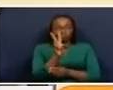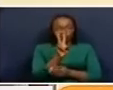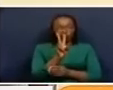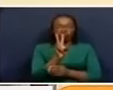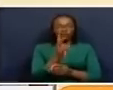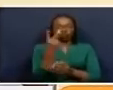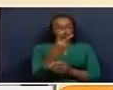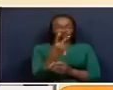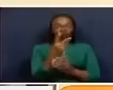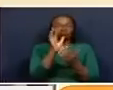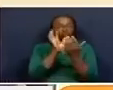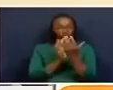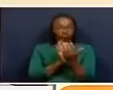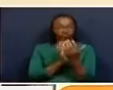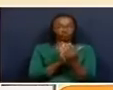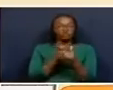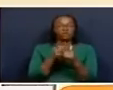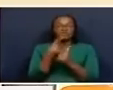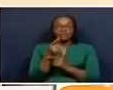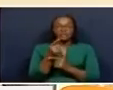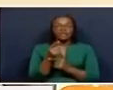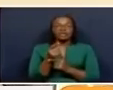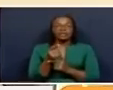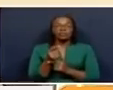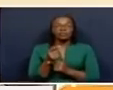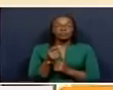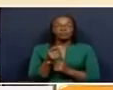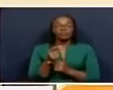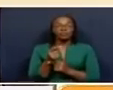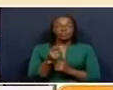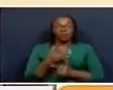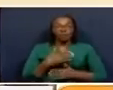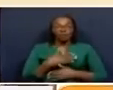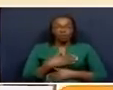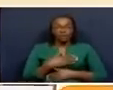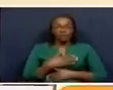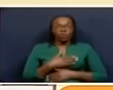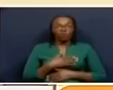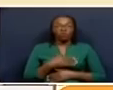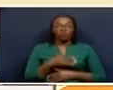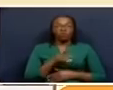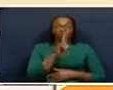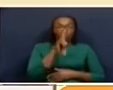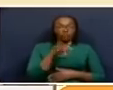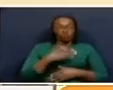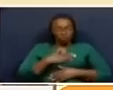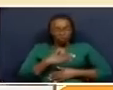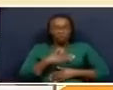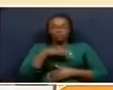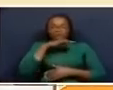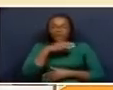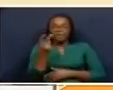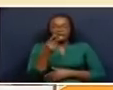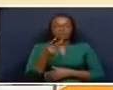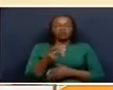room, excuse me, Honorable Jirongo, where Honorable Raila and Honorable Uhuru are in the room and are being